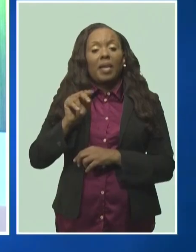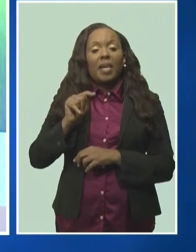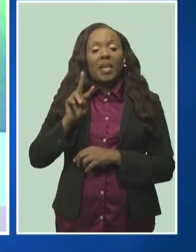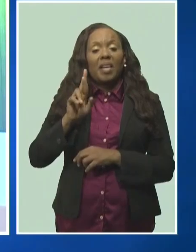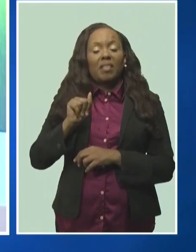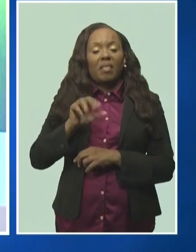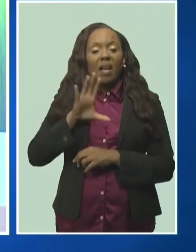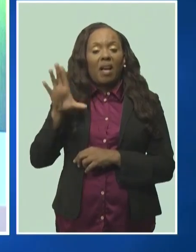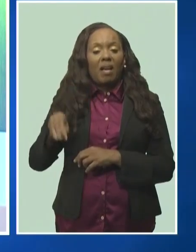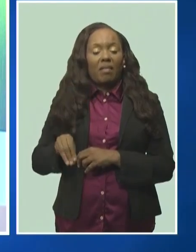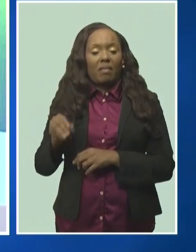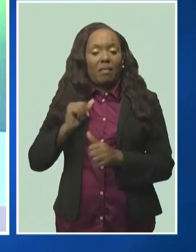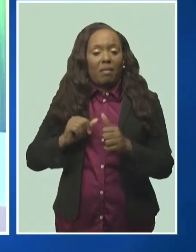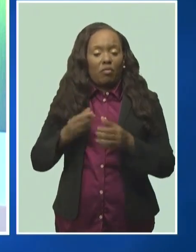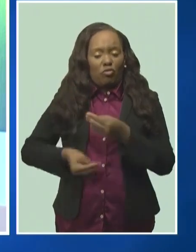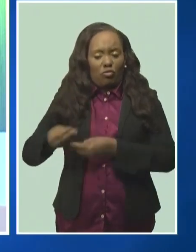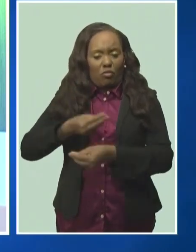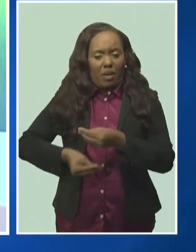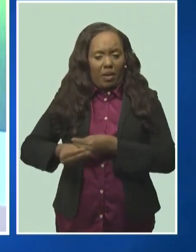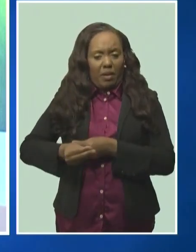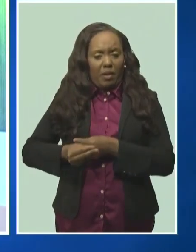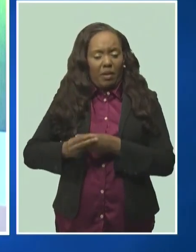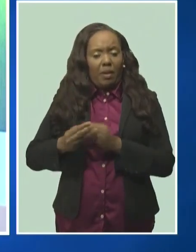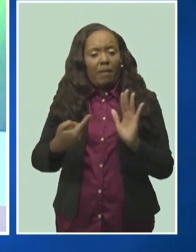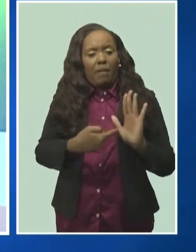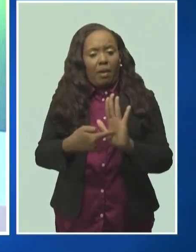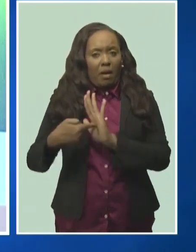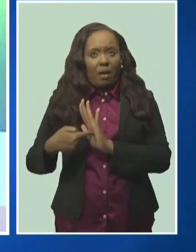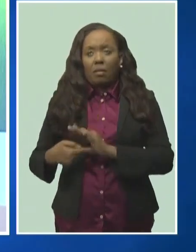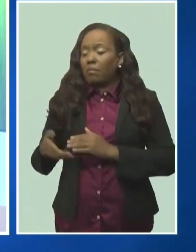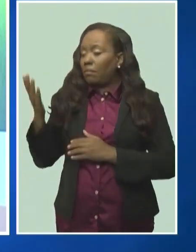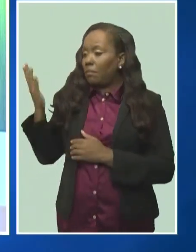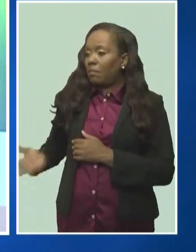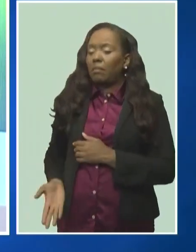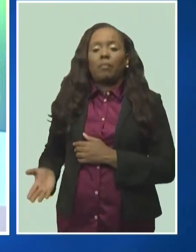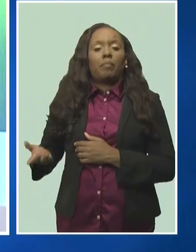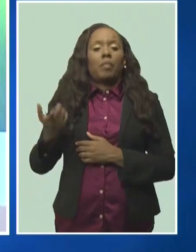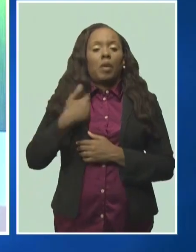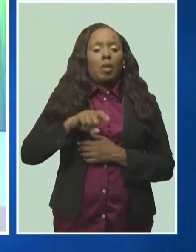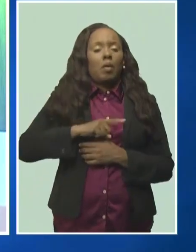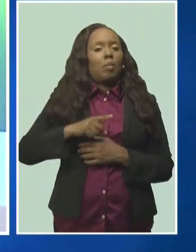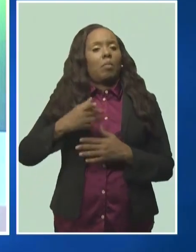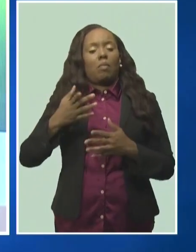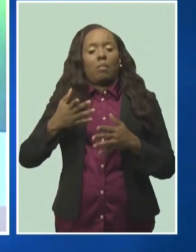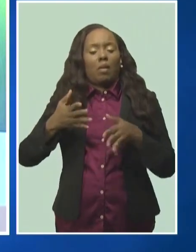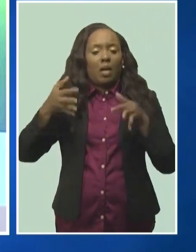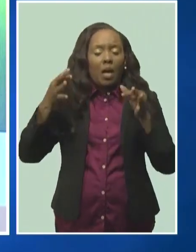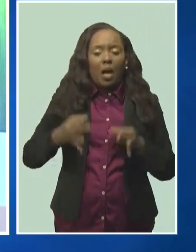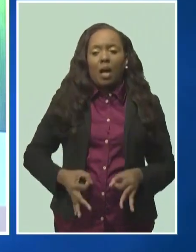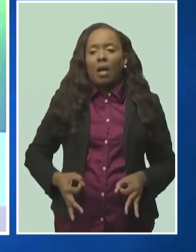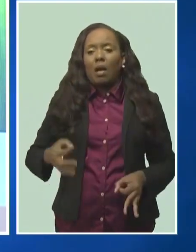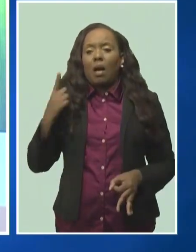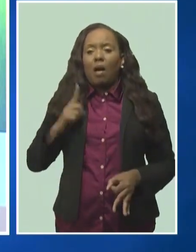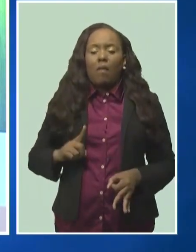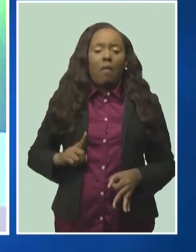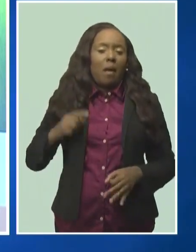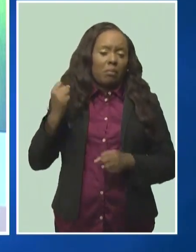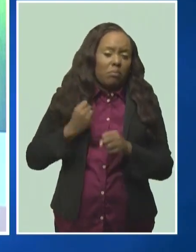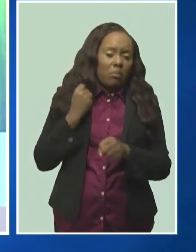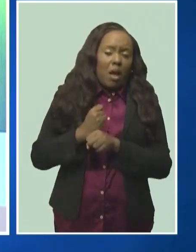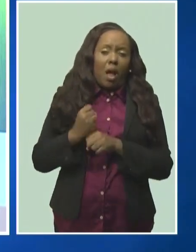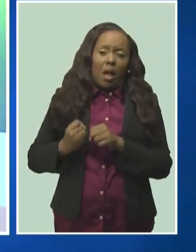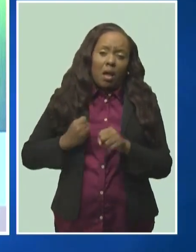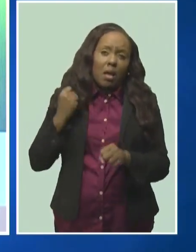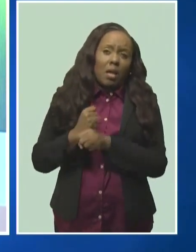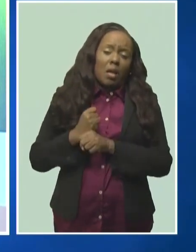2 decades, we've decided that it's time to monetize, to commercialize, to exploit in the